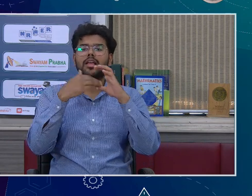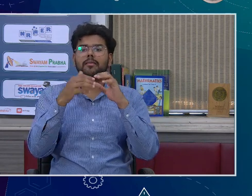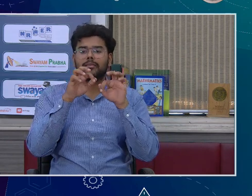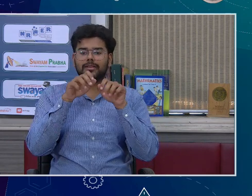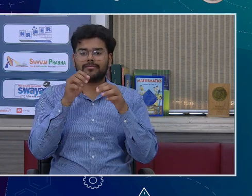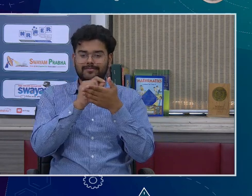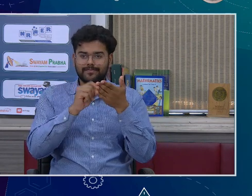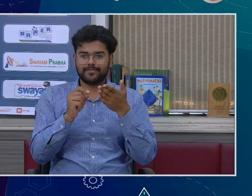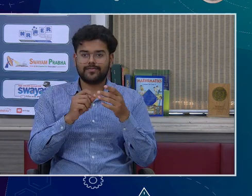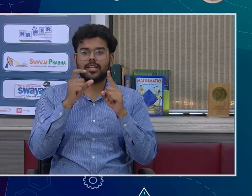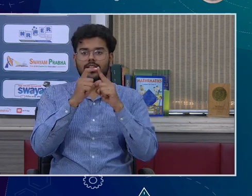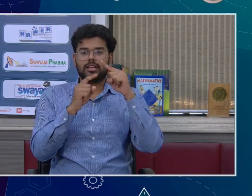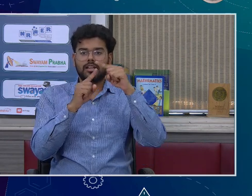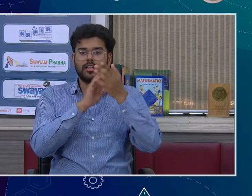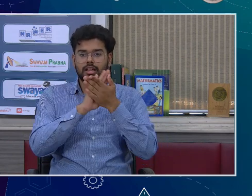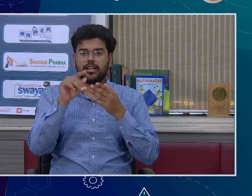class,